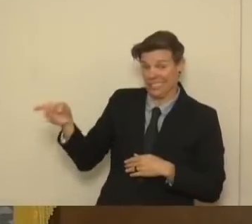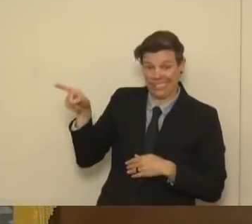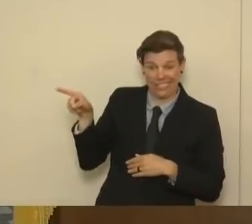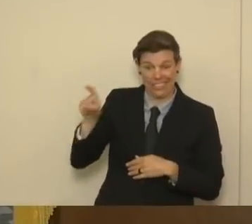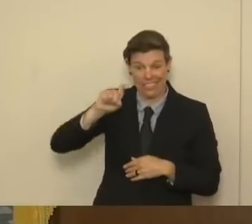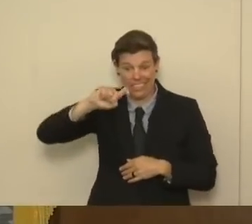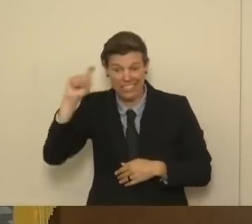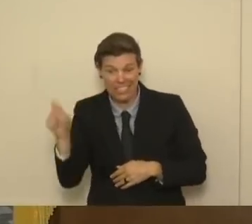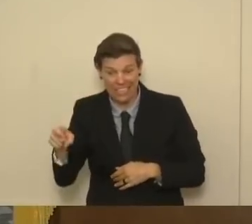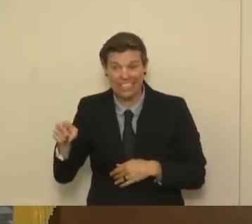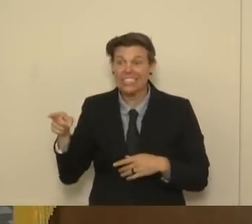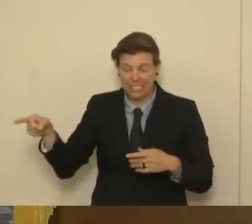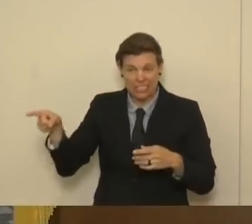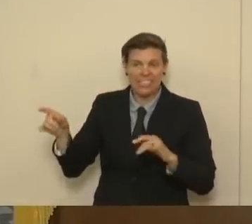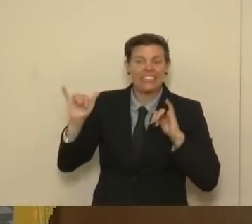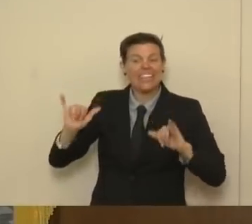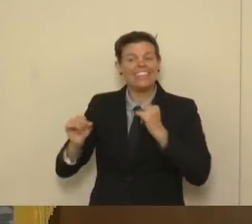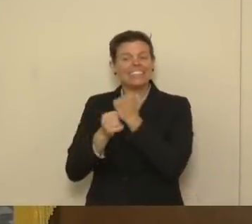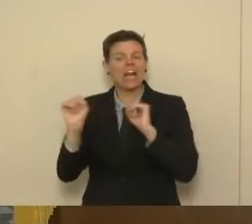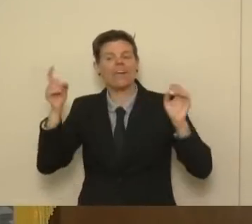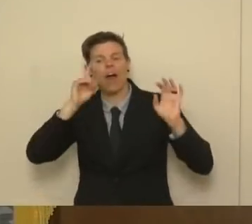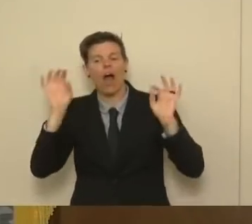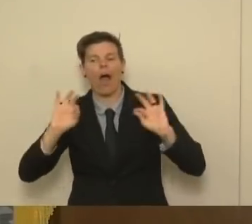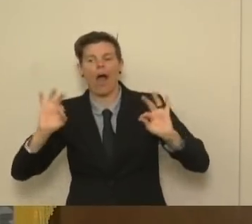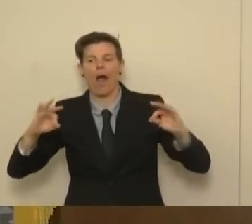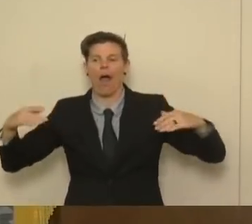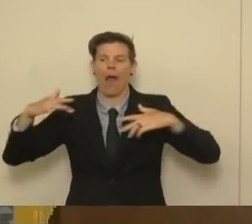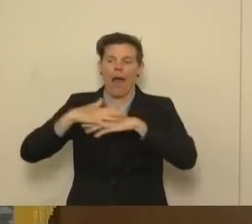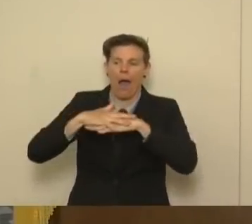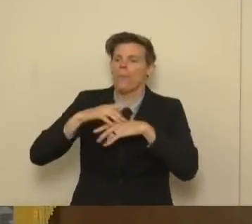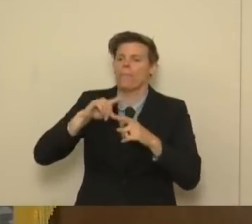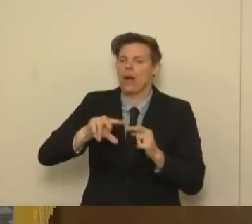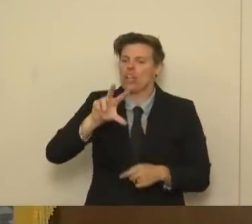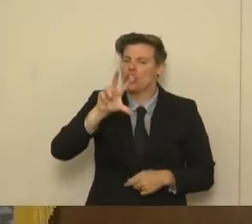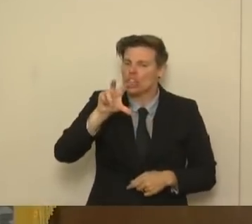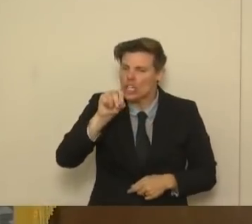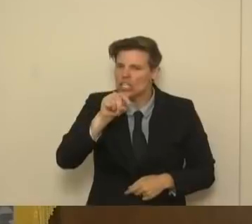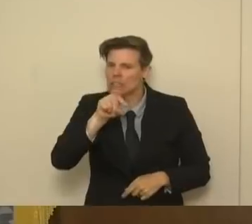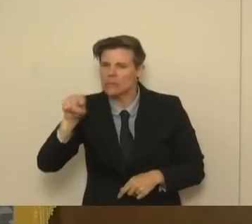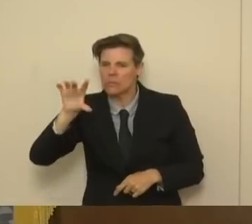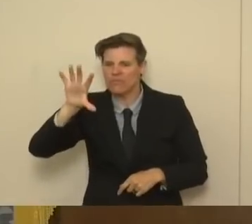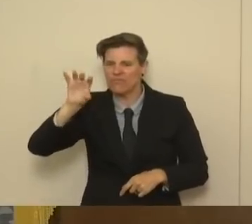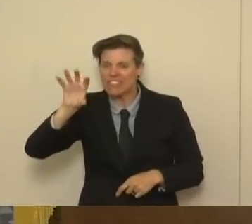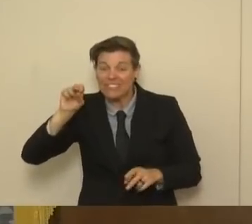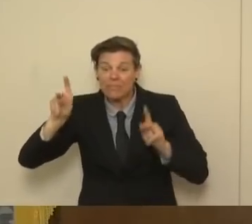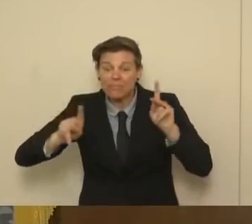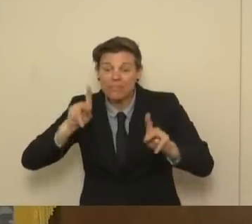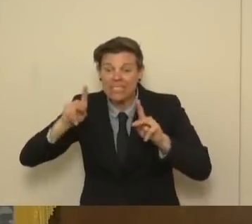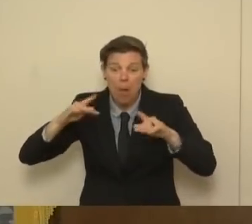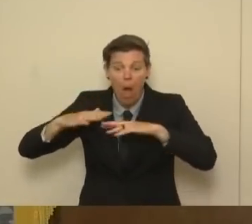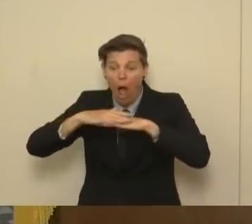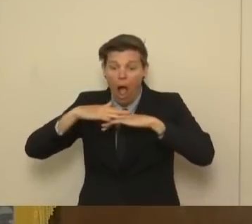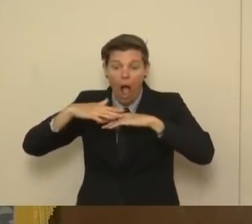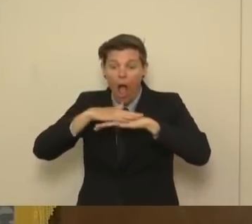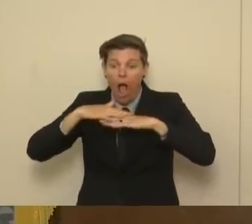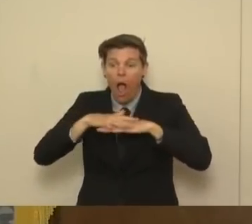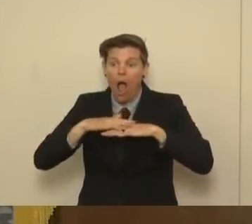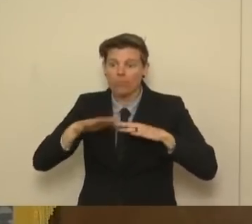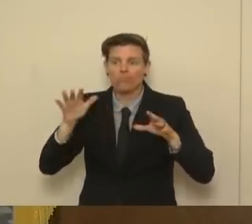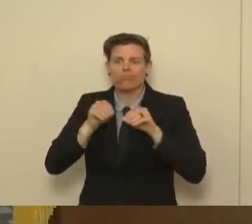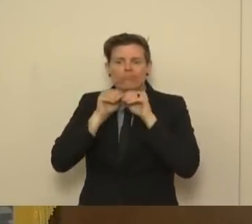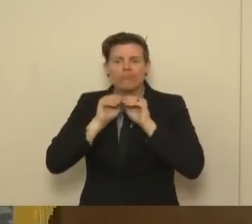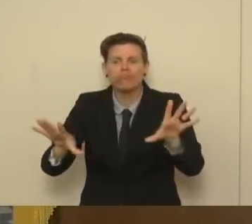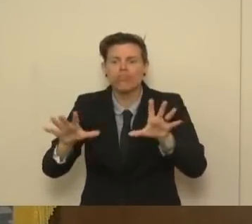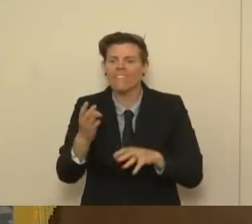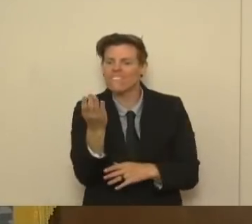family gathering of 30 to 50 and 14 members of a family are infected and there are several deaths and